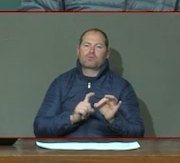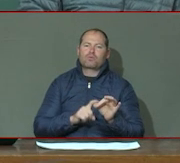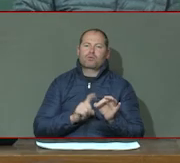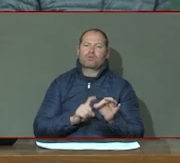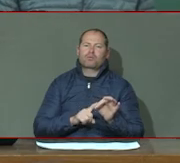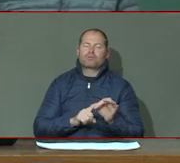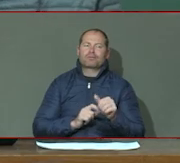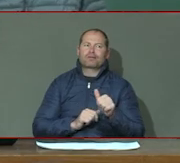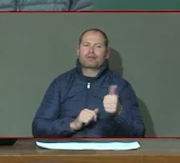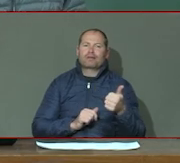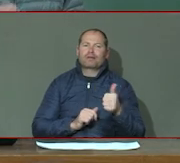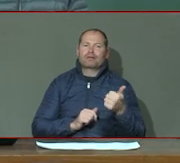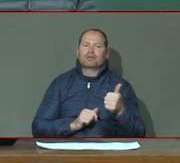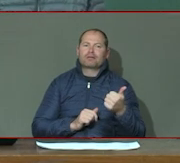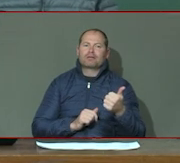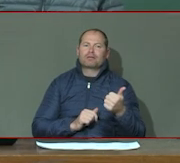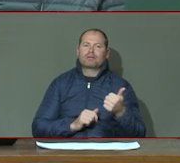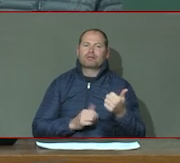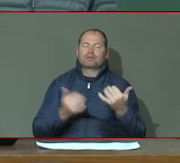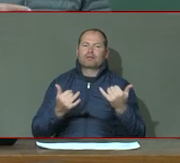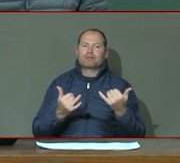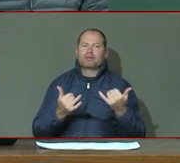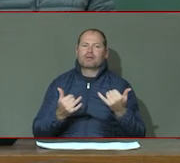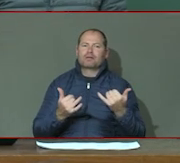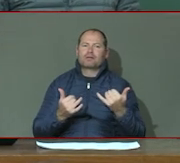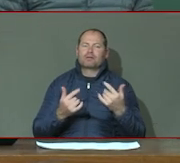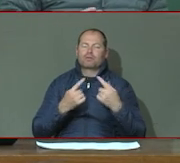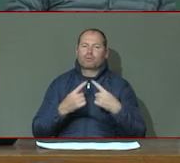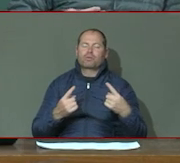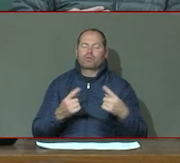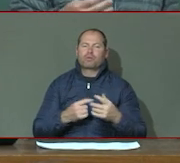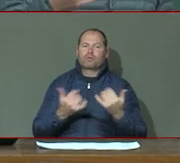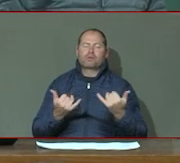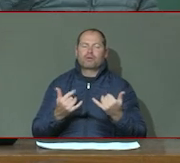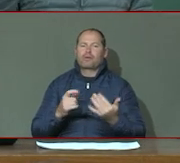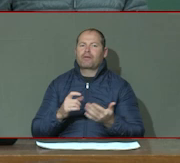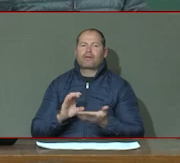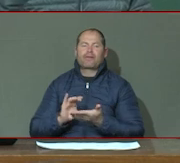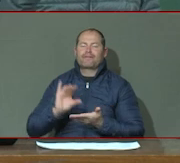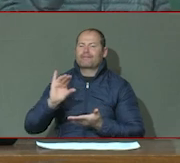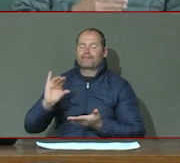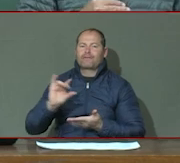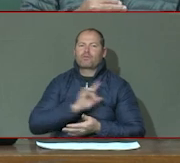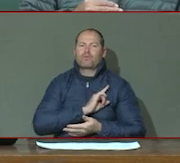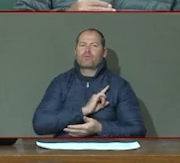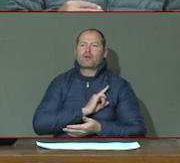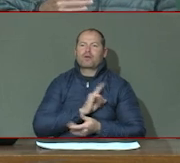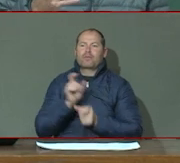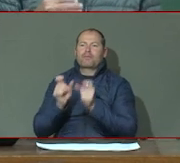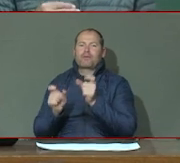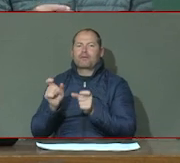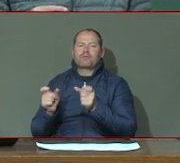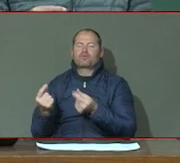what's the other one? Disclaimer report, you would not want to invest because the directors are not doing